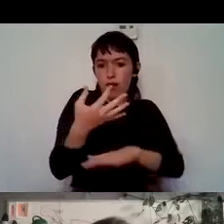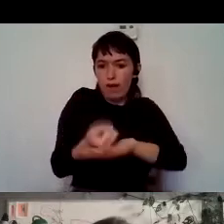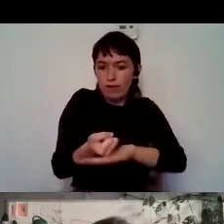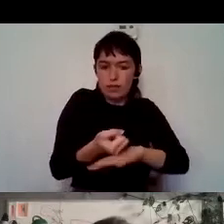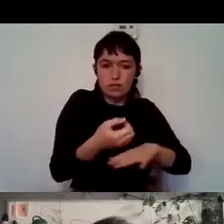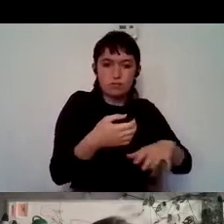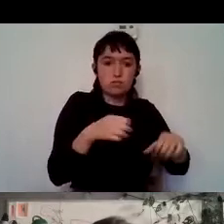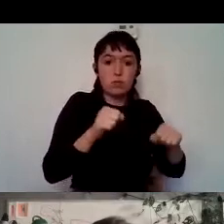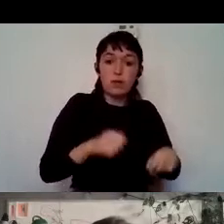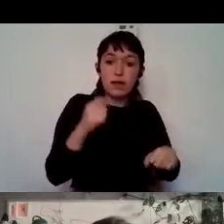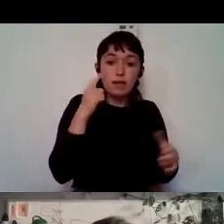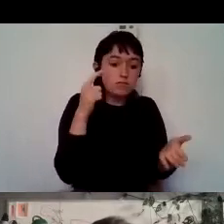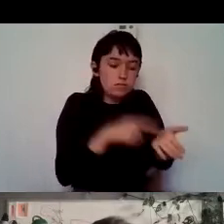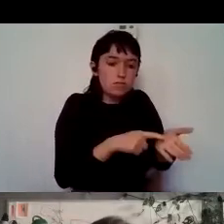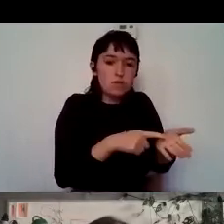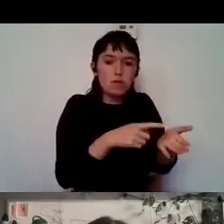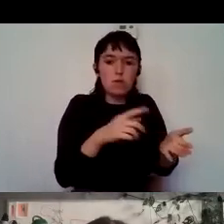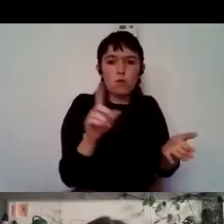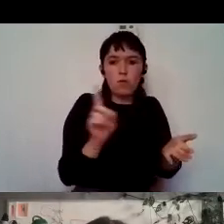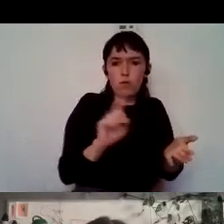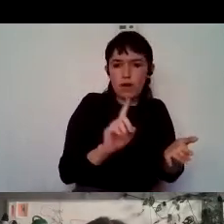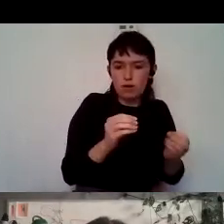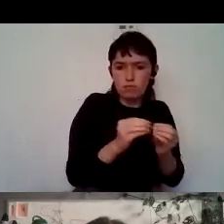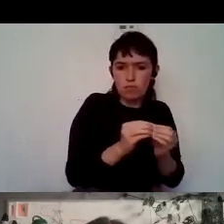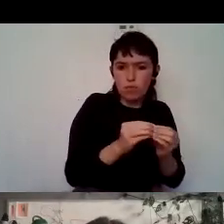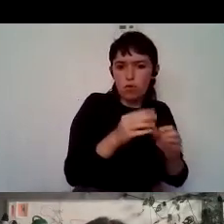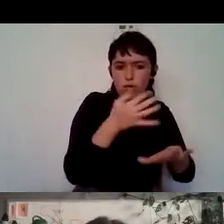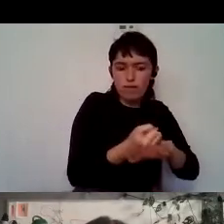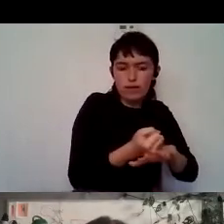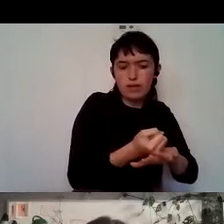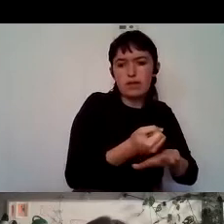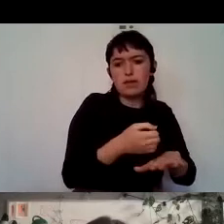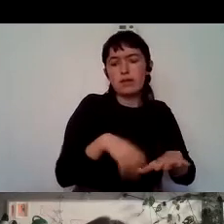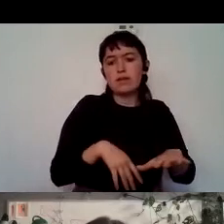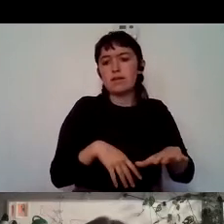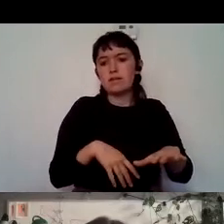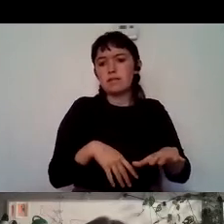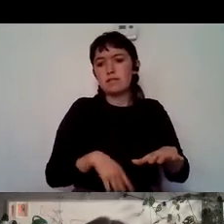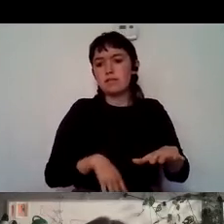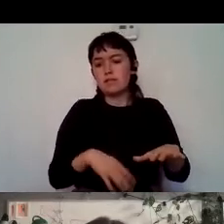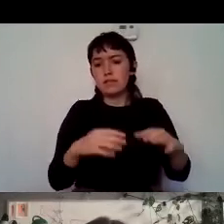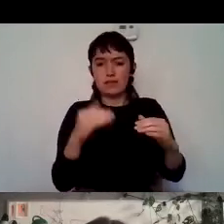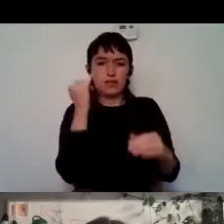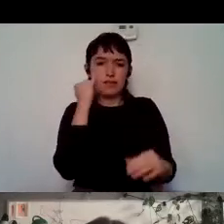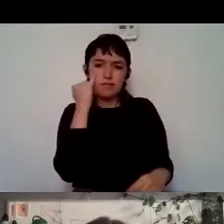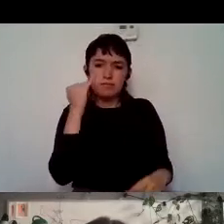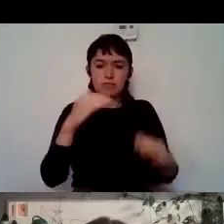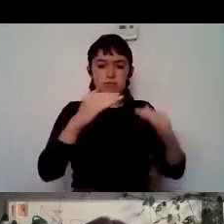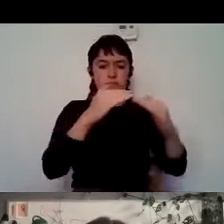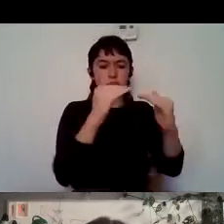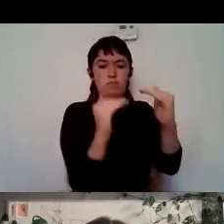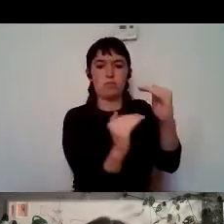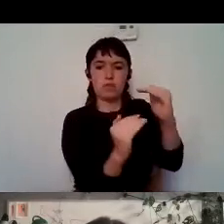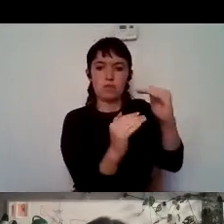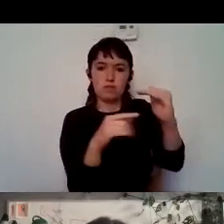rocks below the surface are more dense, for example, or we can know if there's, for example, gaps, there's holes below